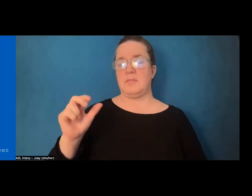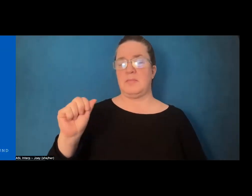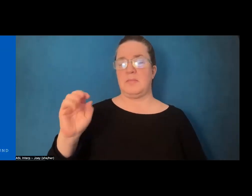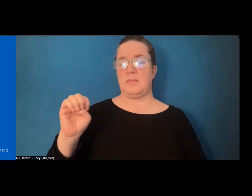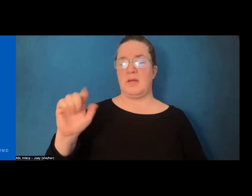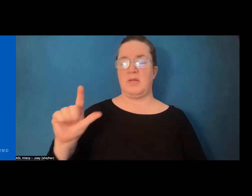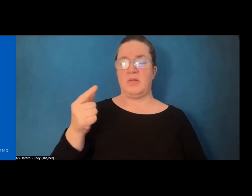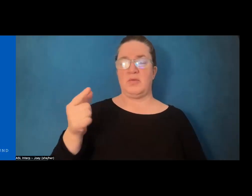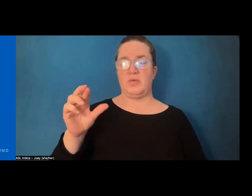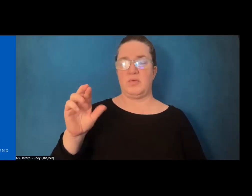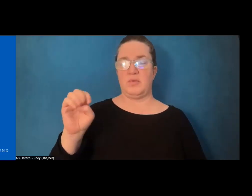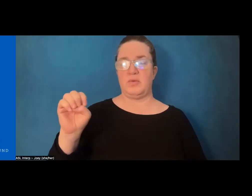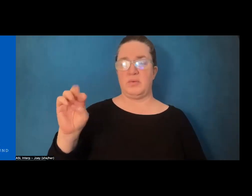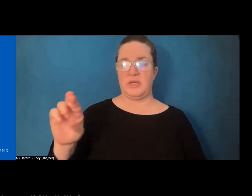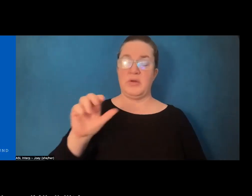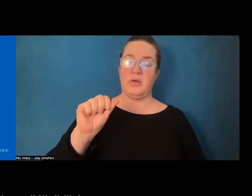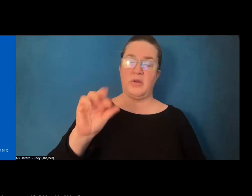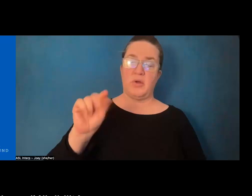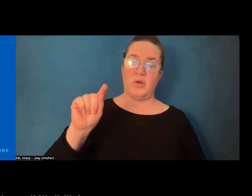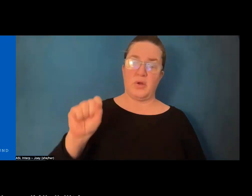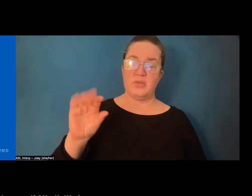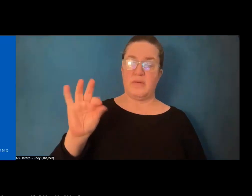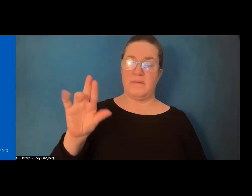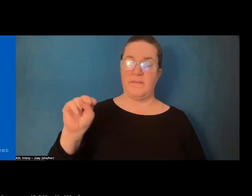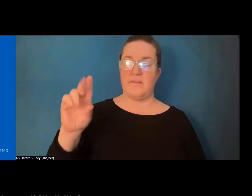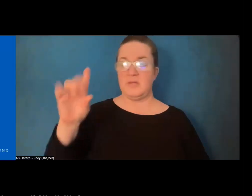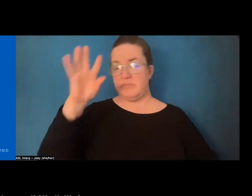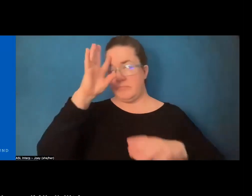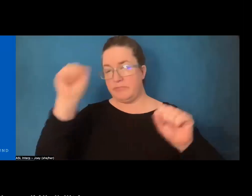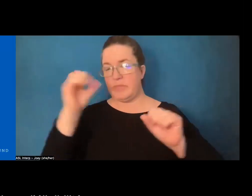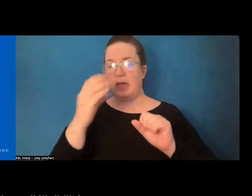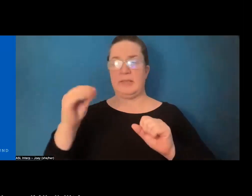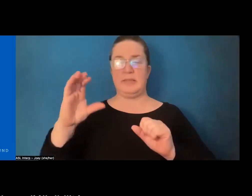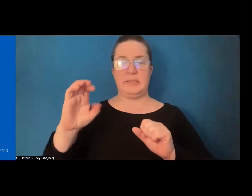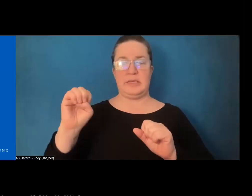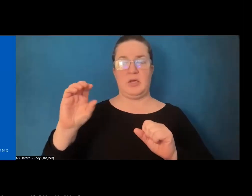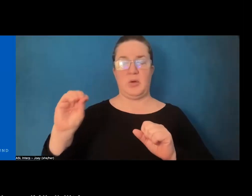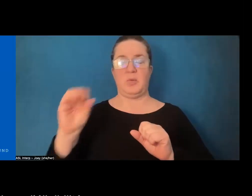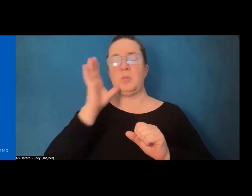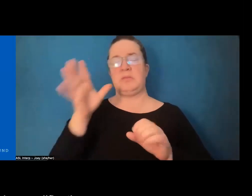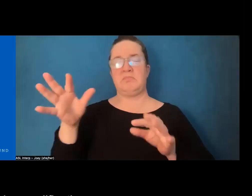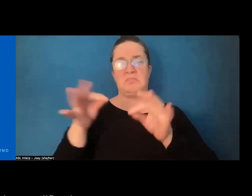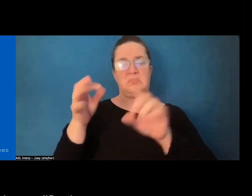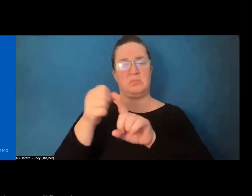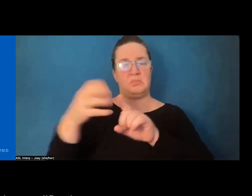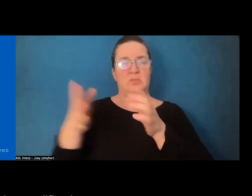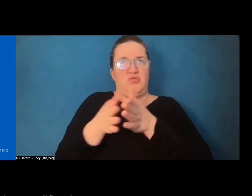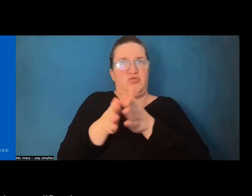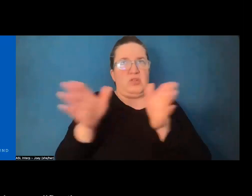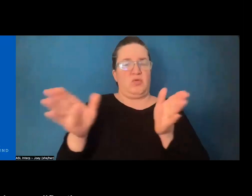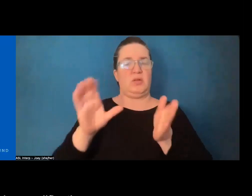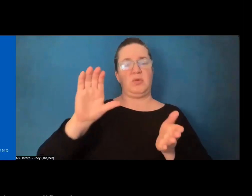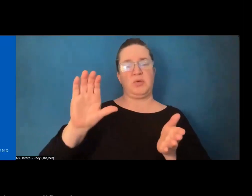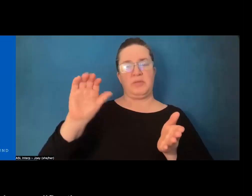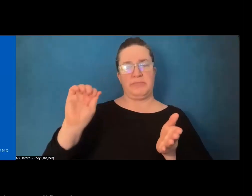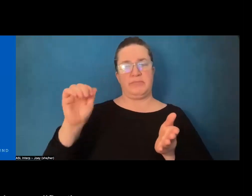program. Today's webinar is intended to provide clarity around eligibility for the program and to offer insight into the application process,